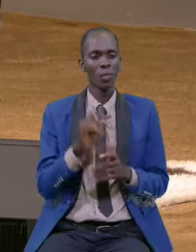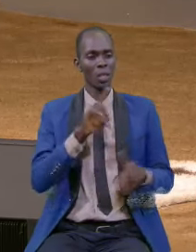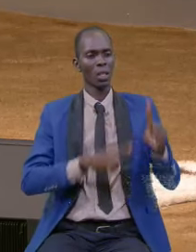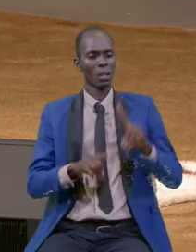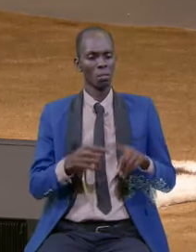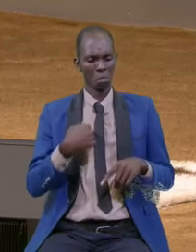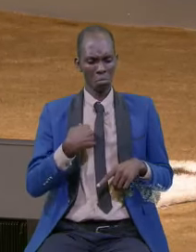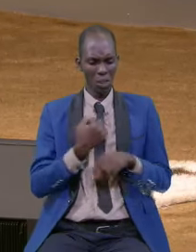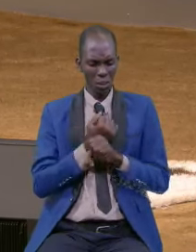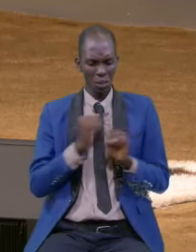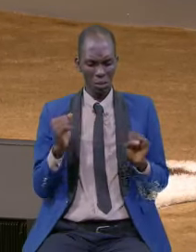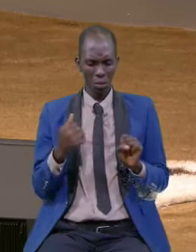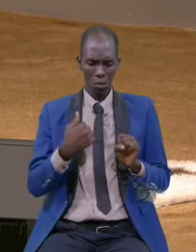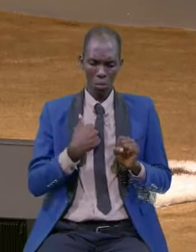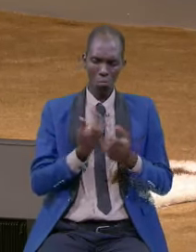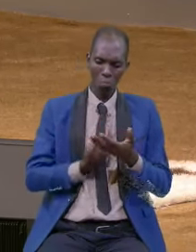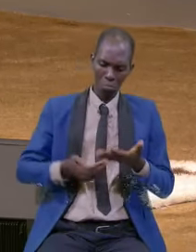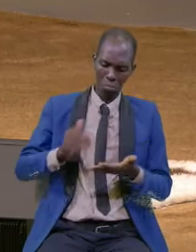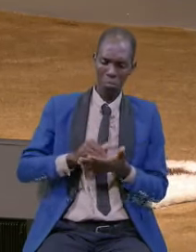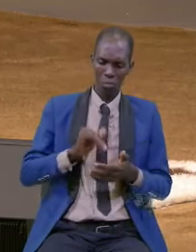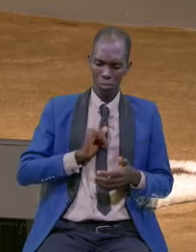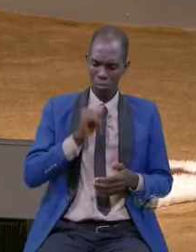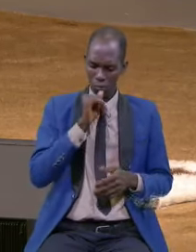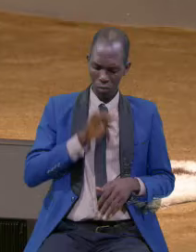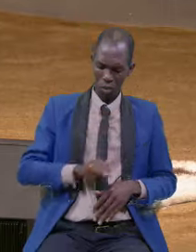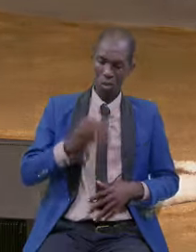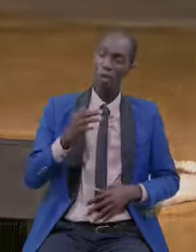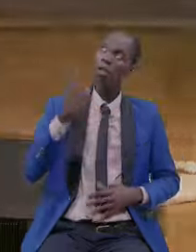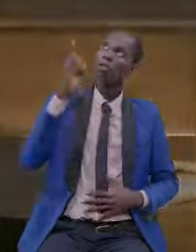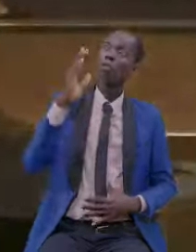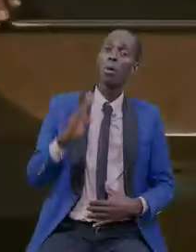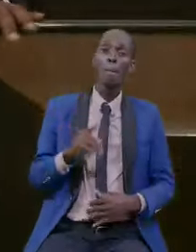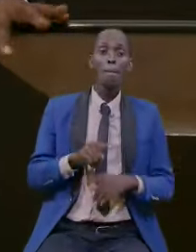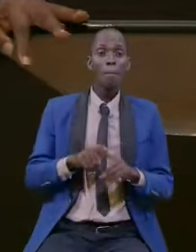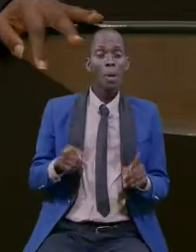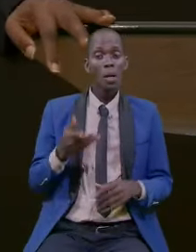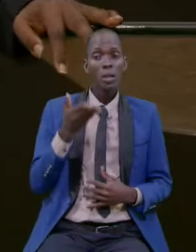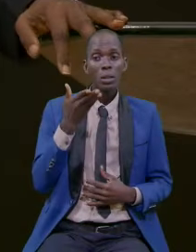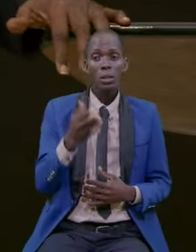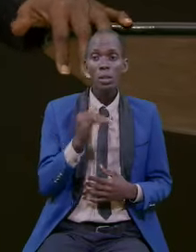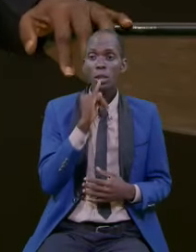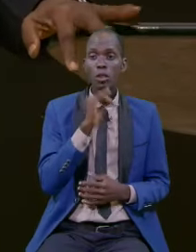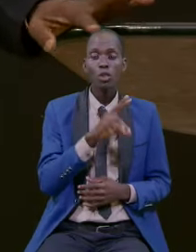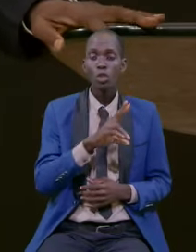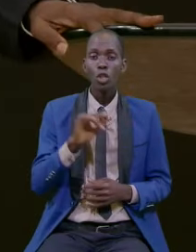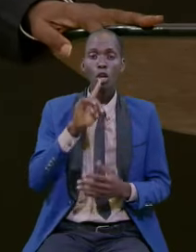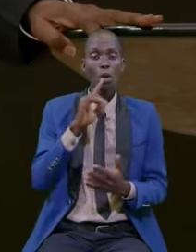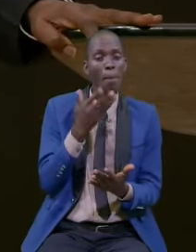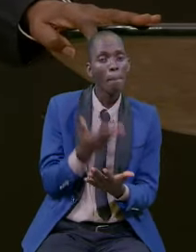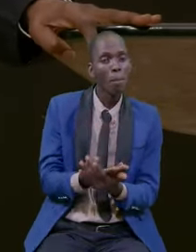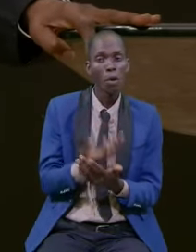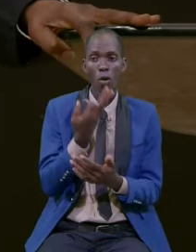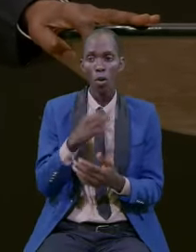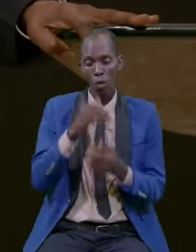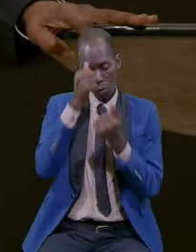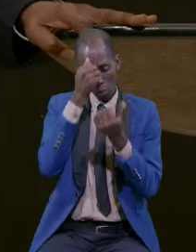born again, I'm a child of God, but there's no evidence of obedience of faith in